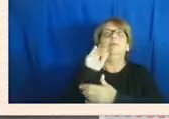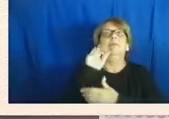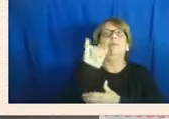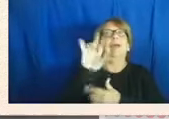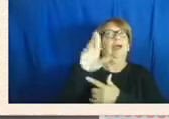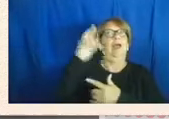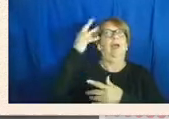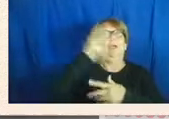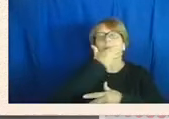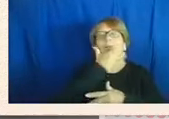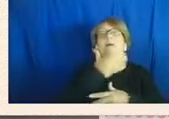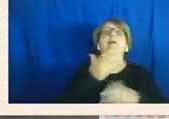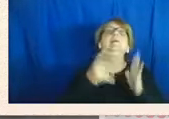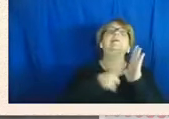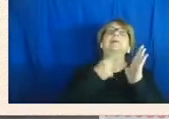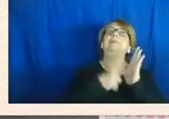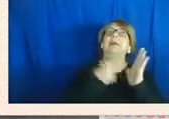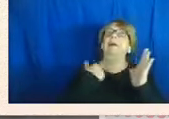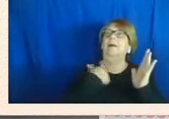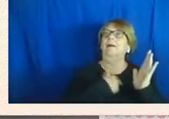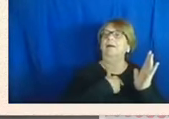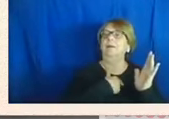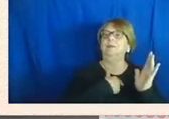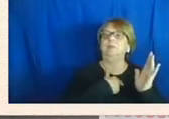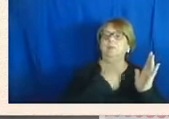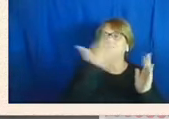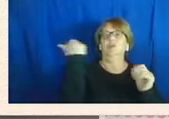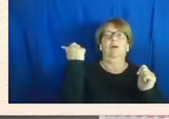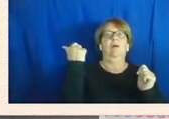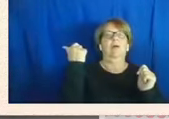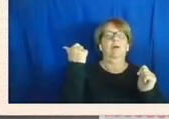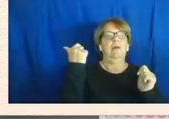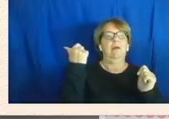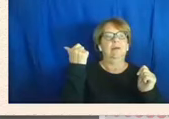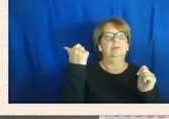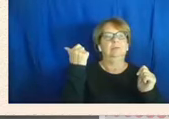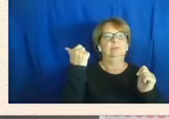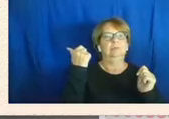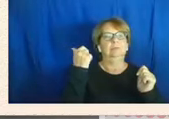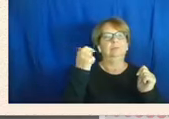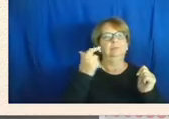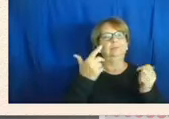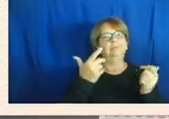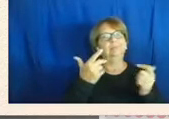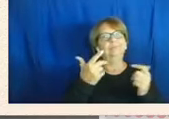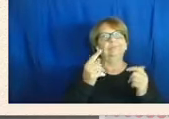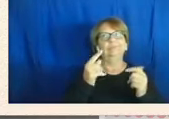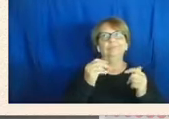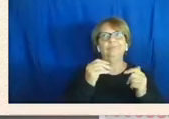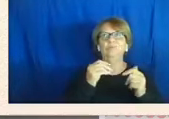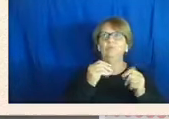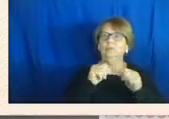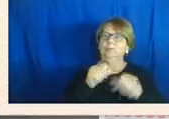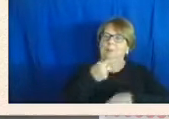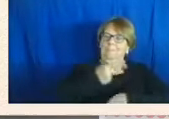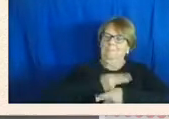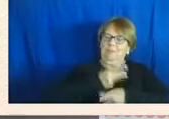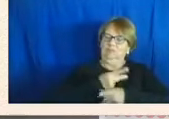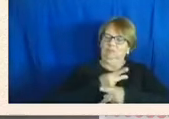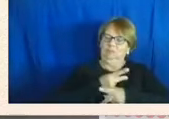we have forgotten to continue on the management of our own self-care during this